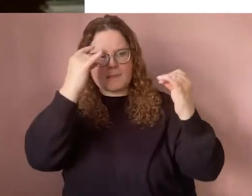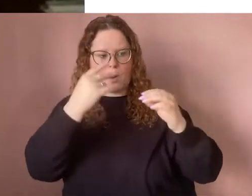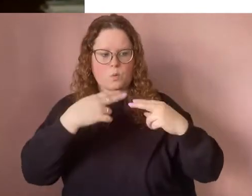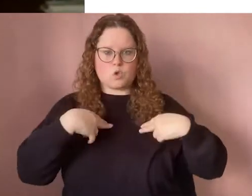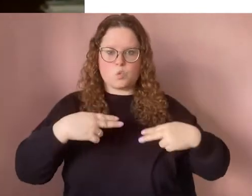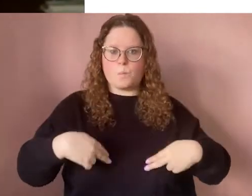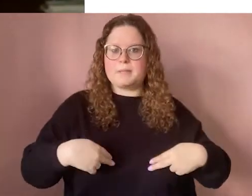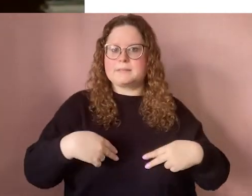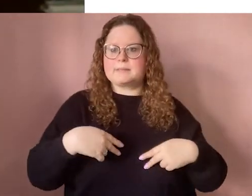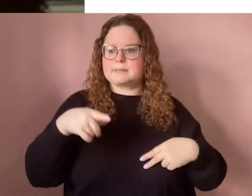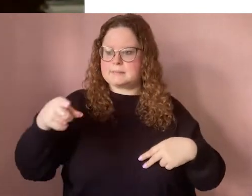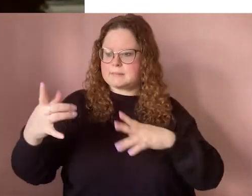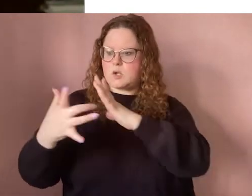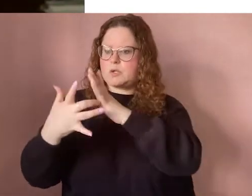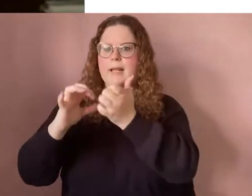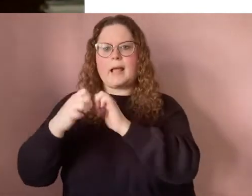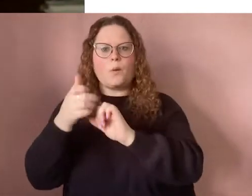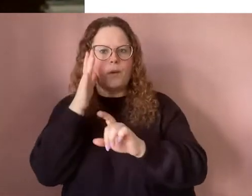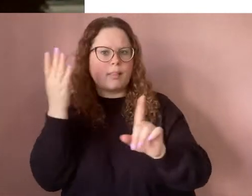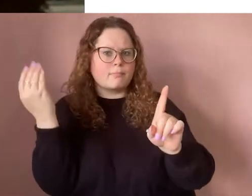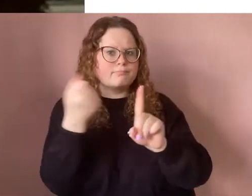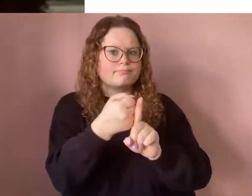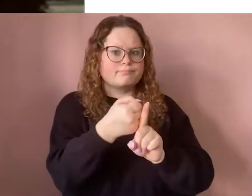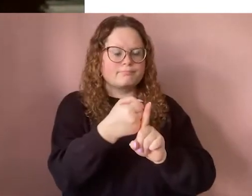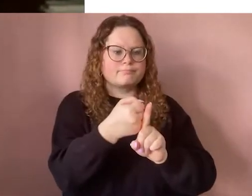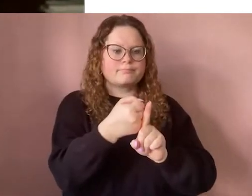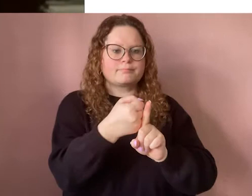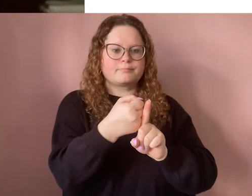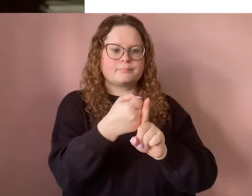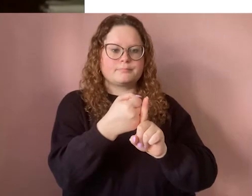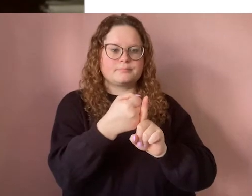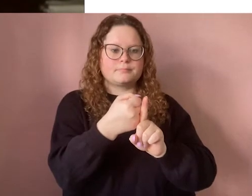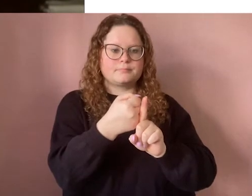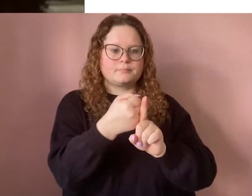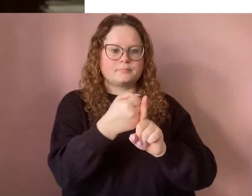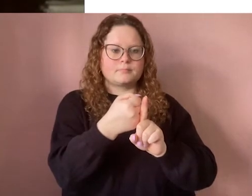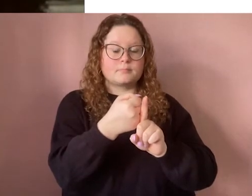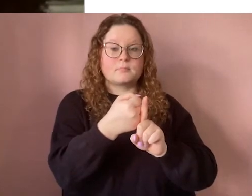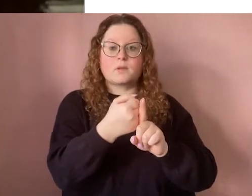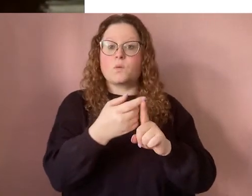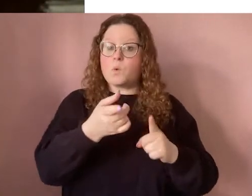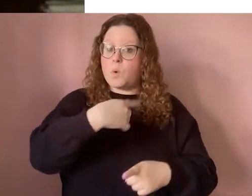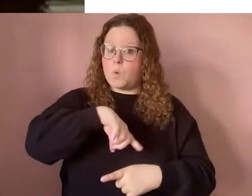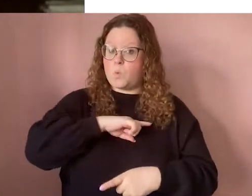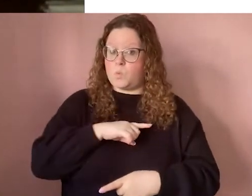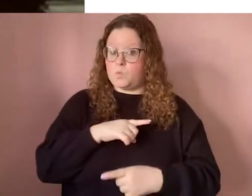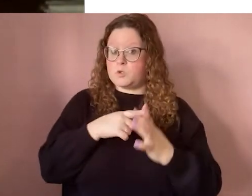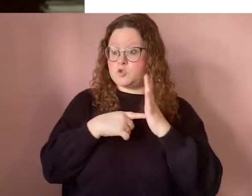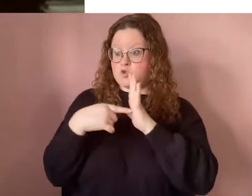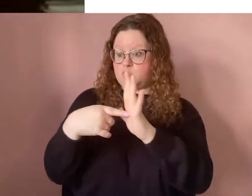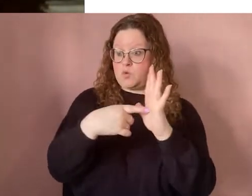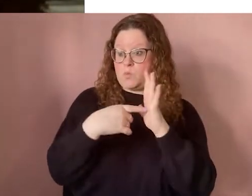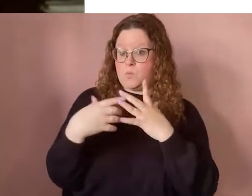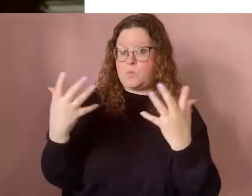new technologies. And we've cited it as relevant to mental health because there is the